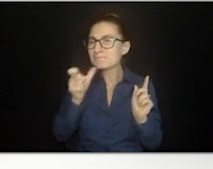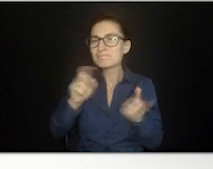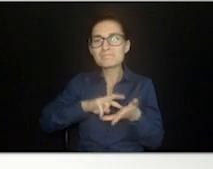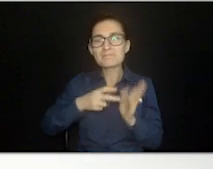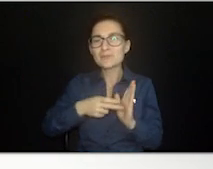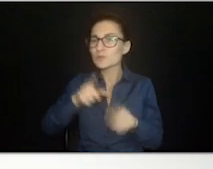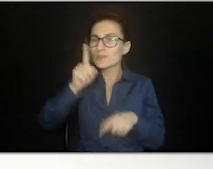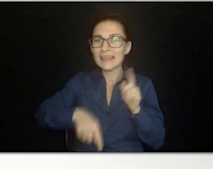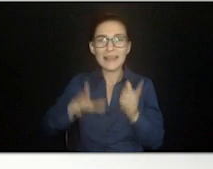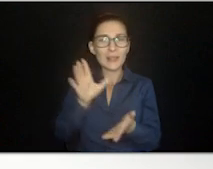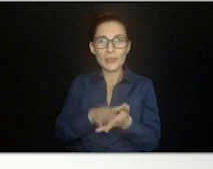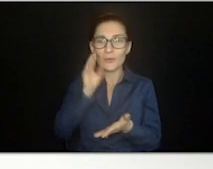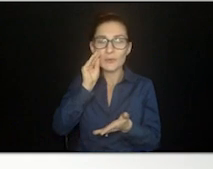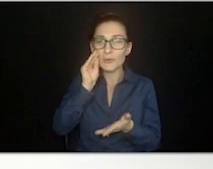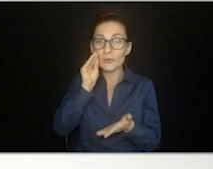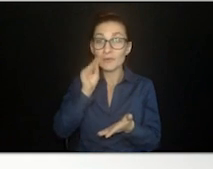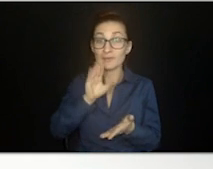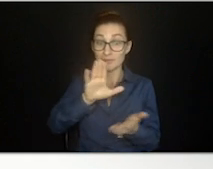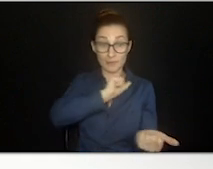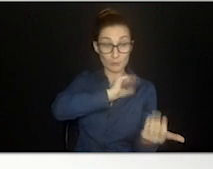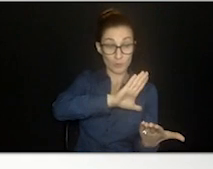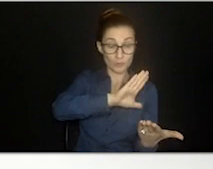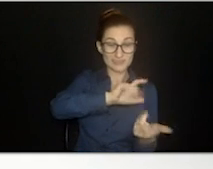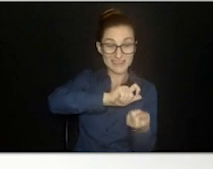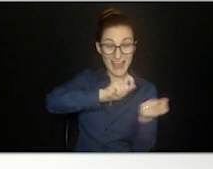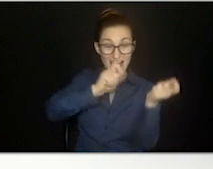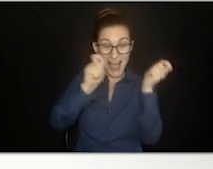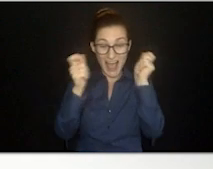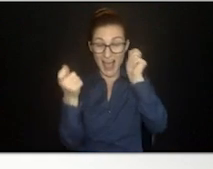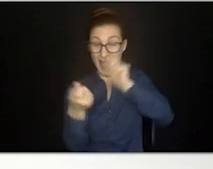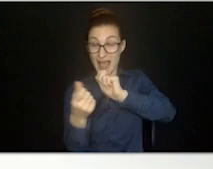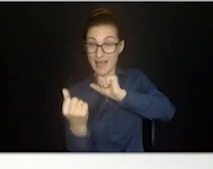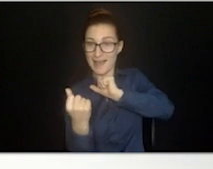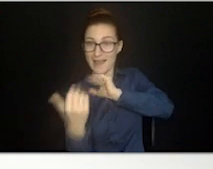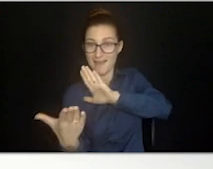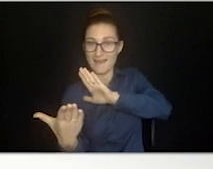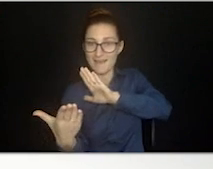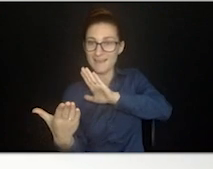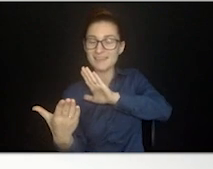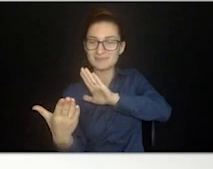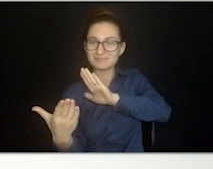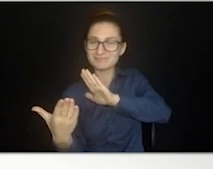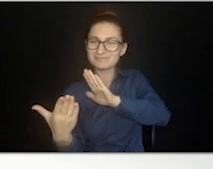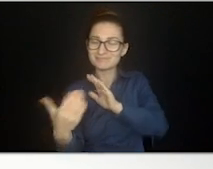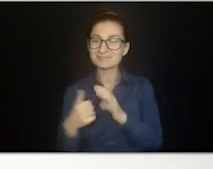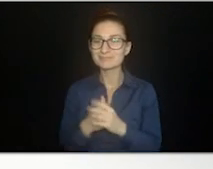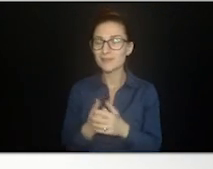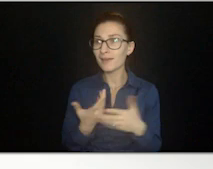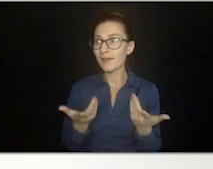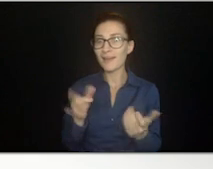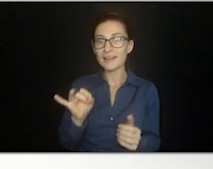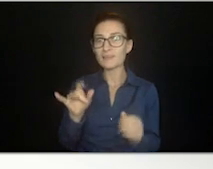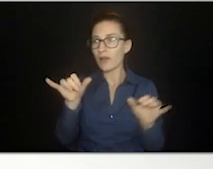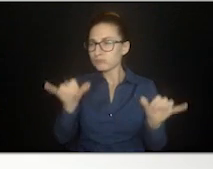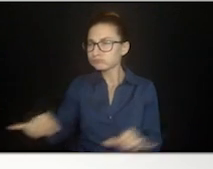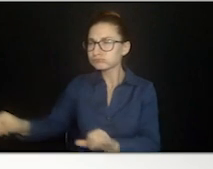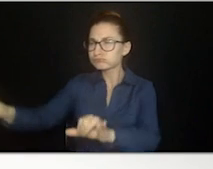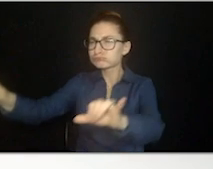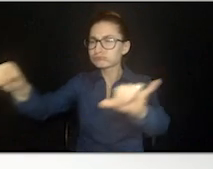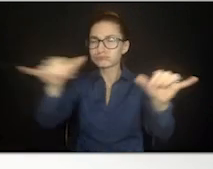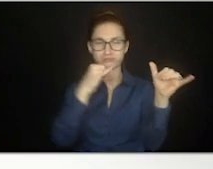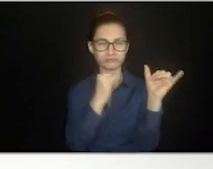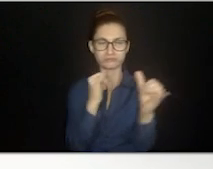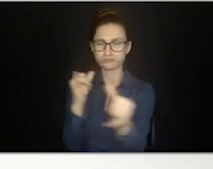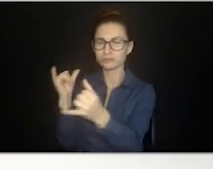just means you come about it in a different way. So it's different, you know, how boring would it be if we were all sitting in here and we're